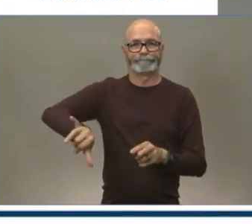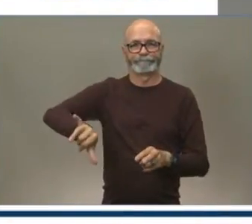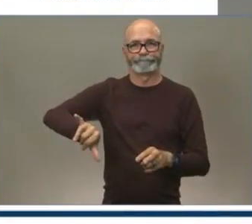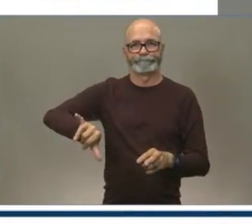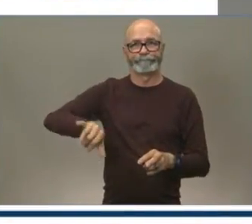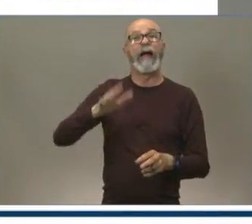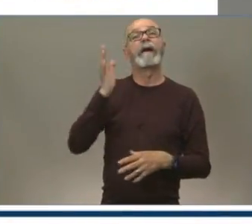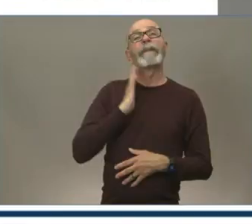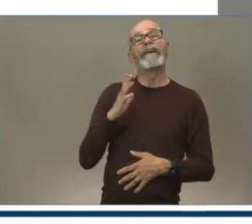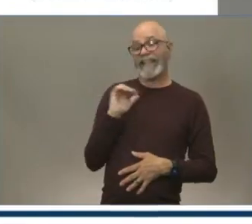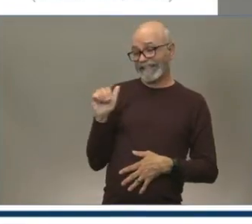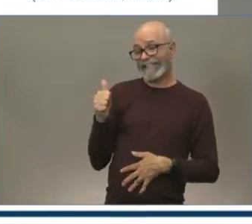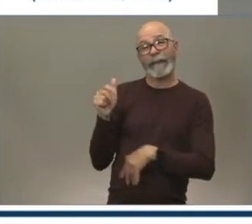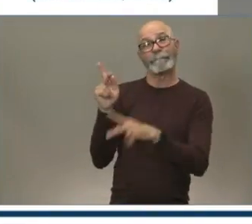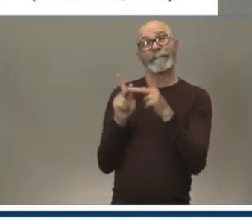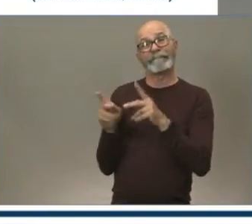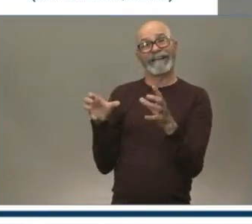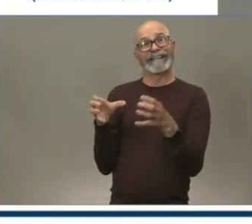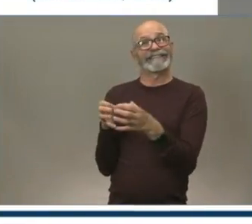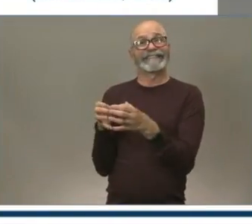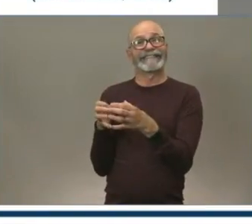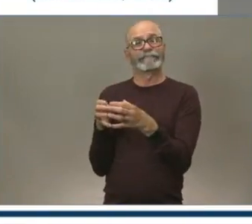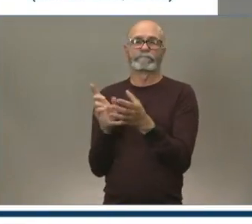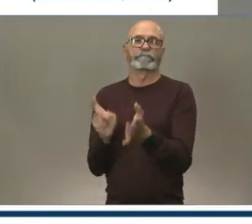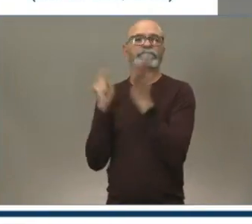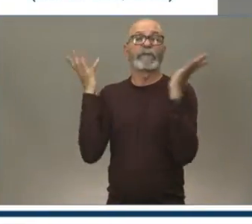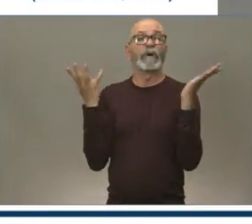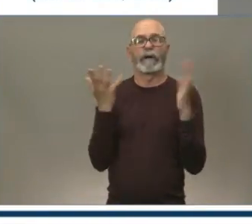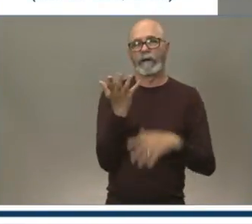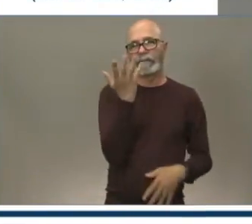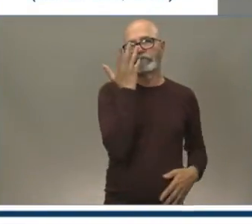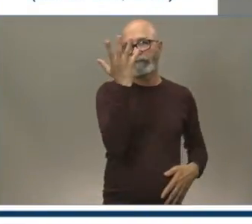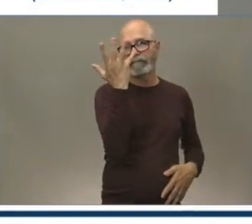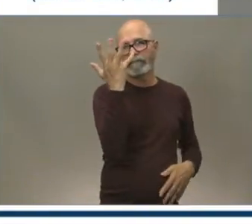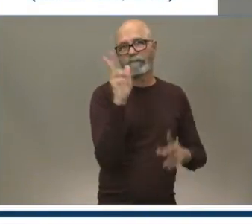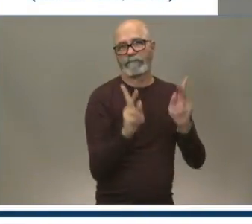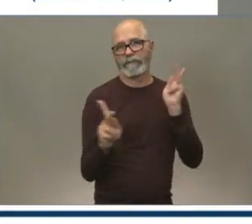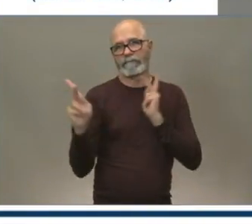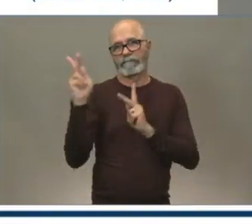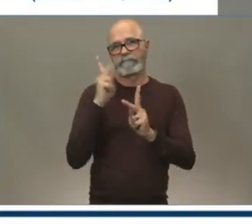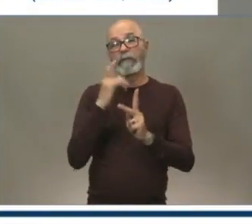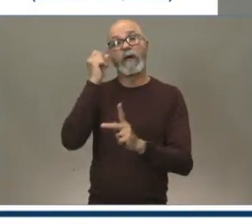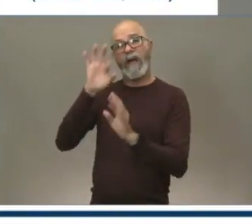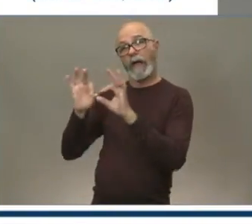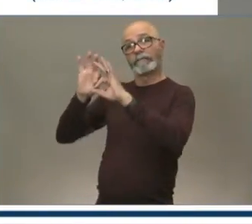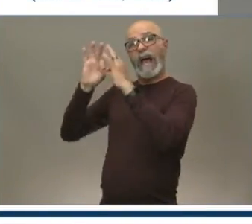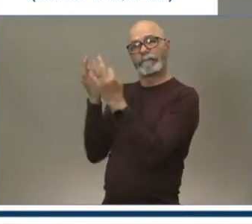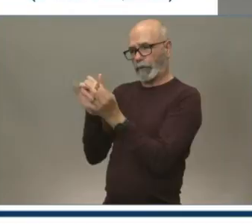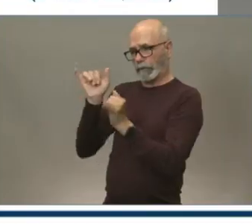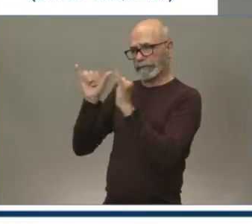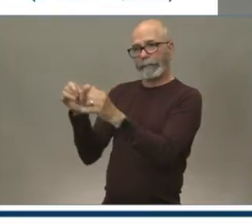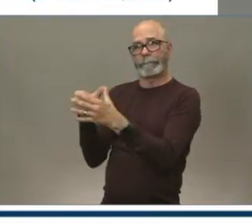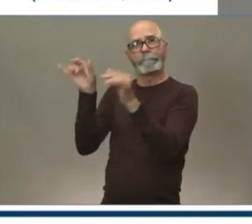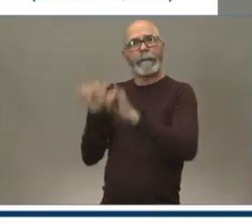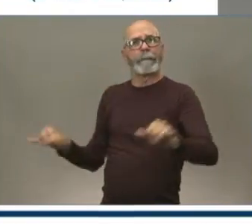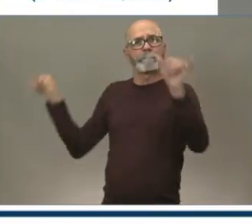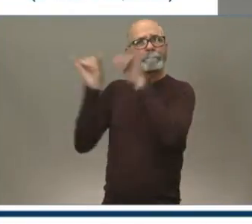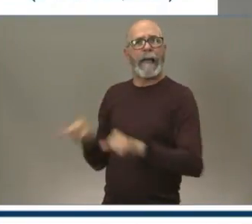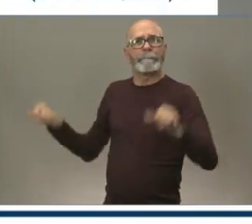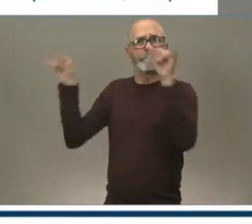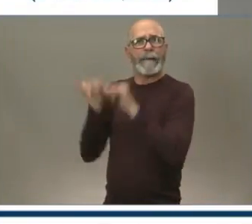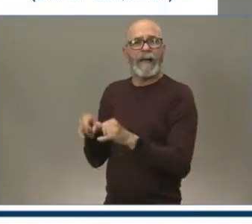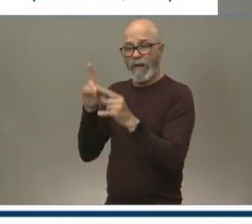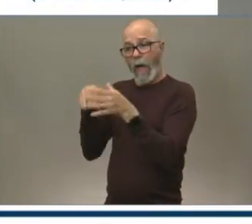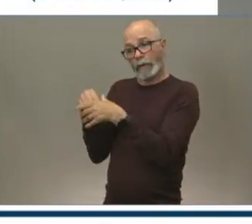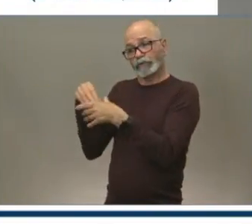5, but a larger family can still live together and be together when they are out in the community. There